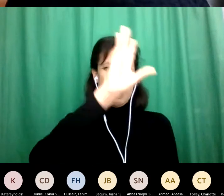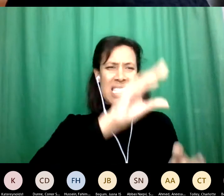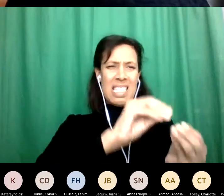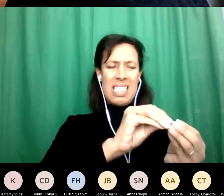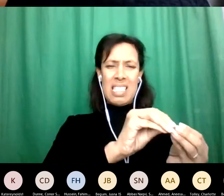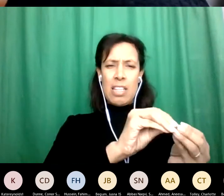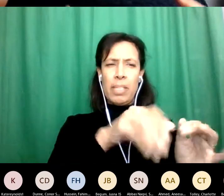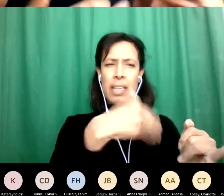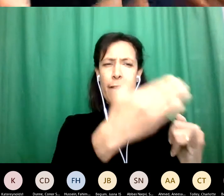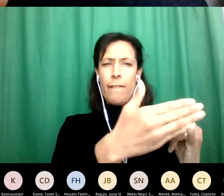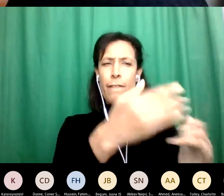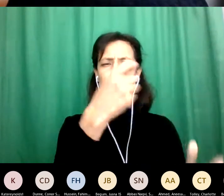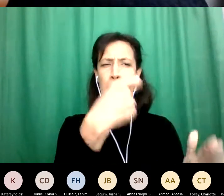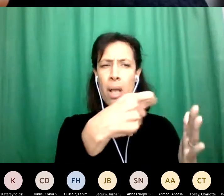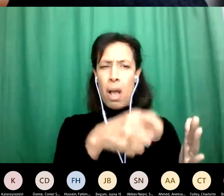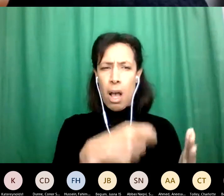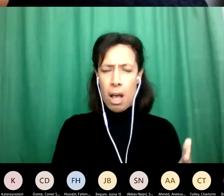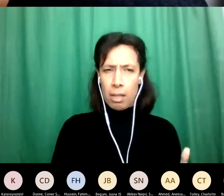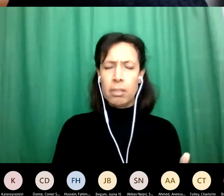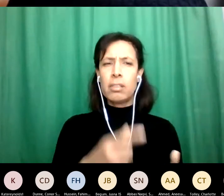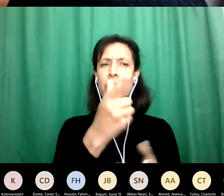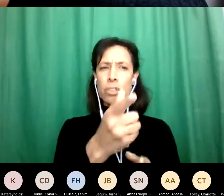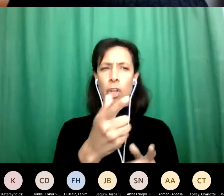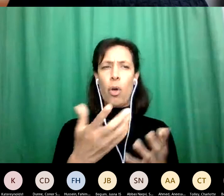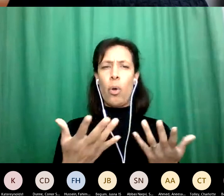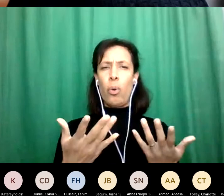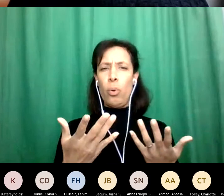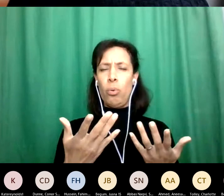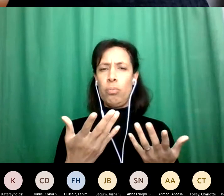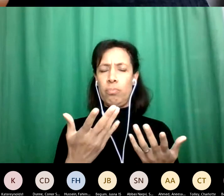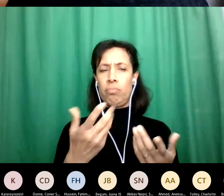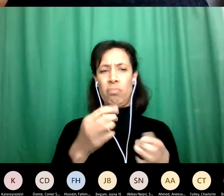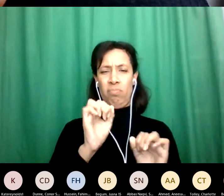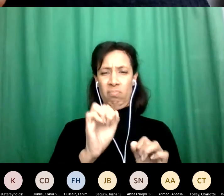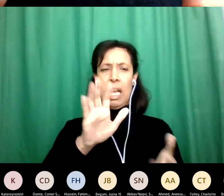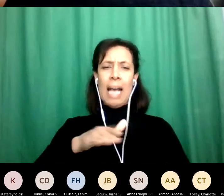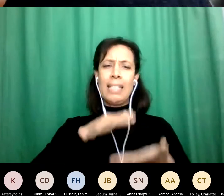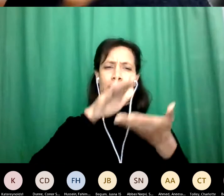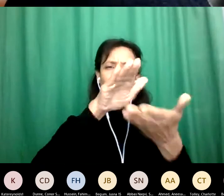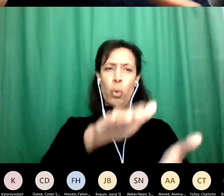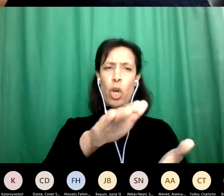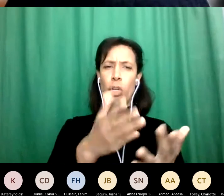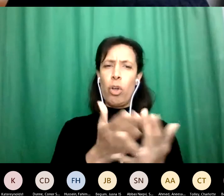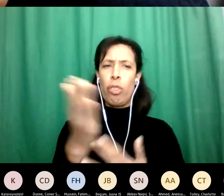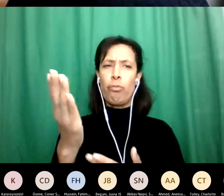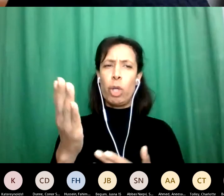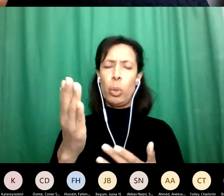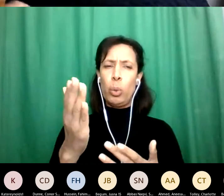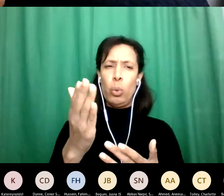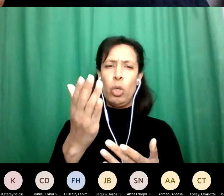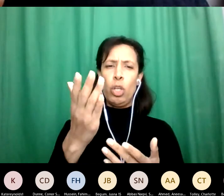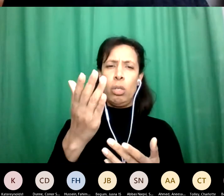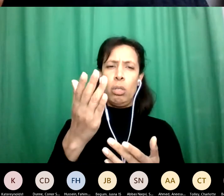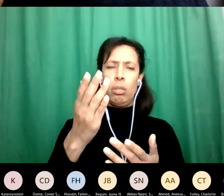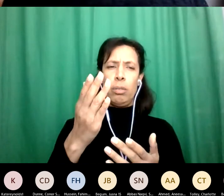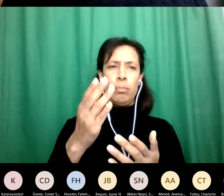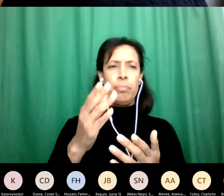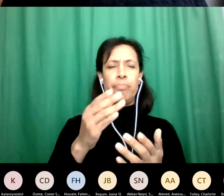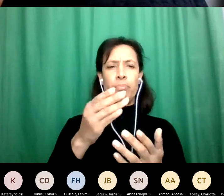like. So you hand in your work on Turnitin, and after 20 days, you get